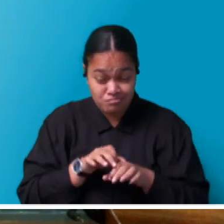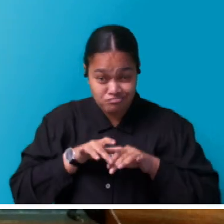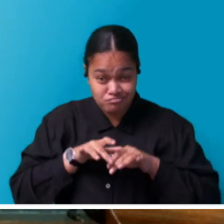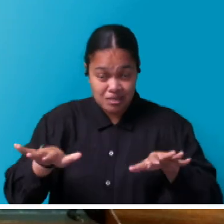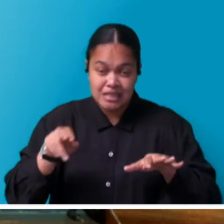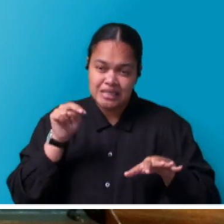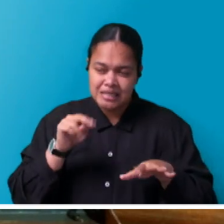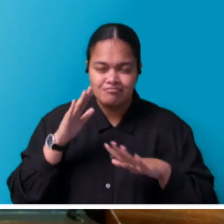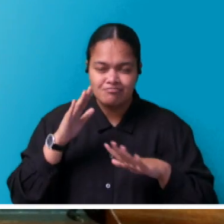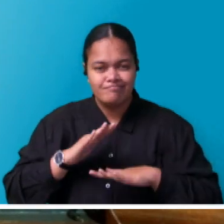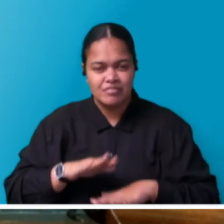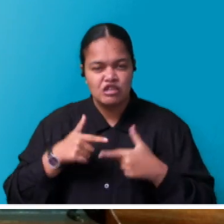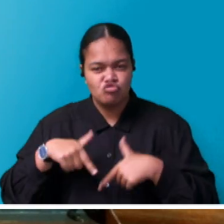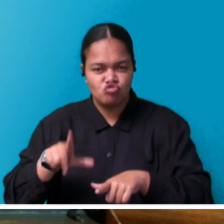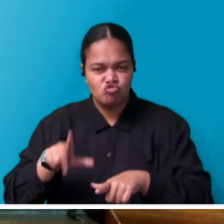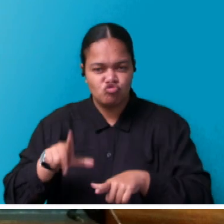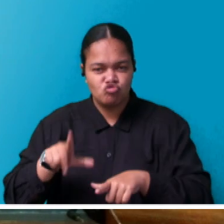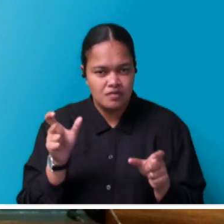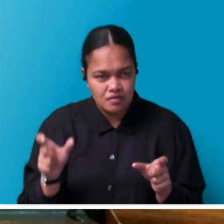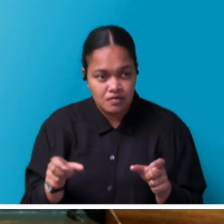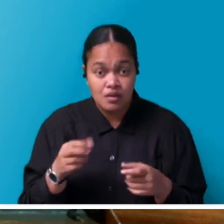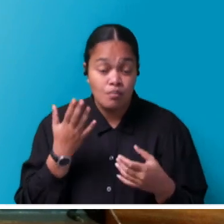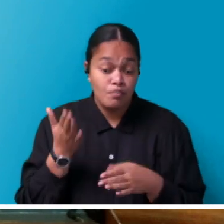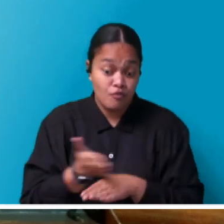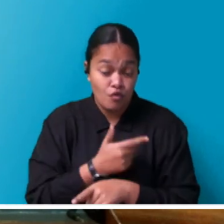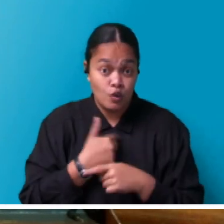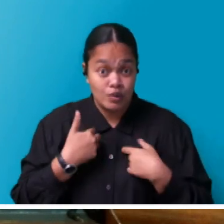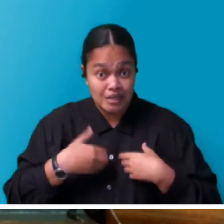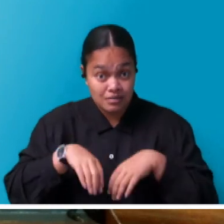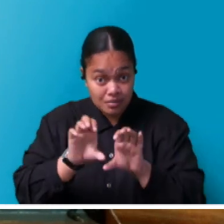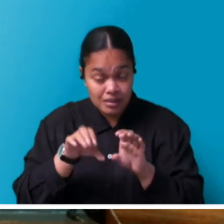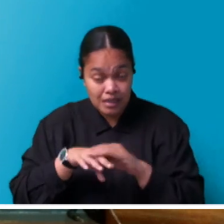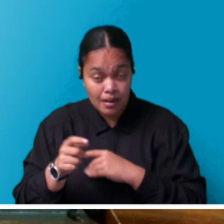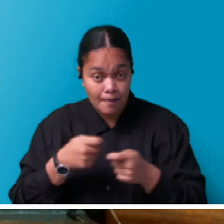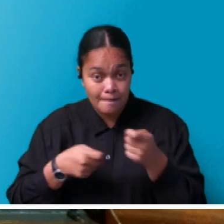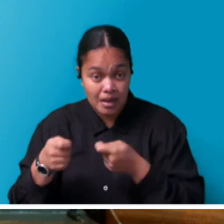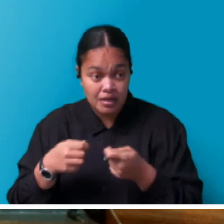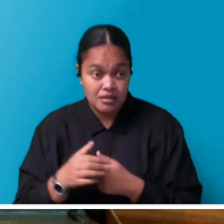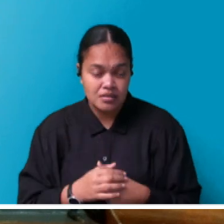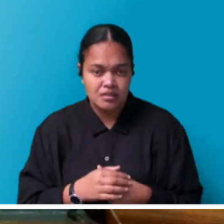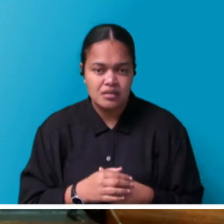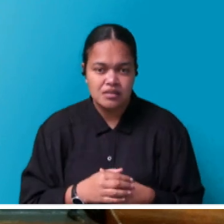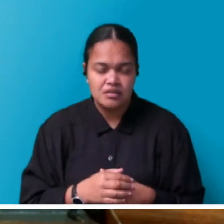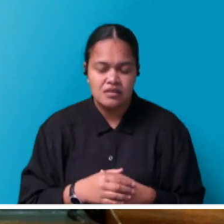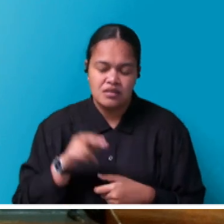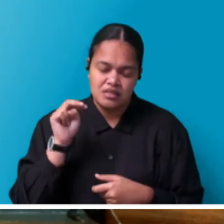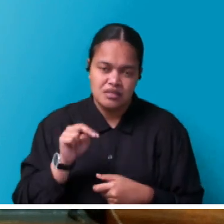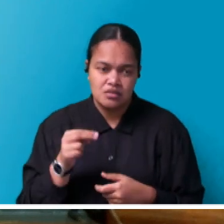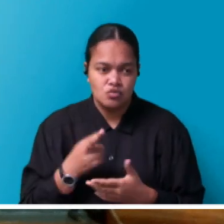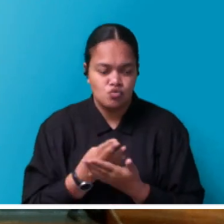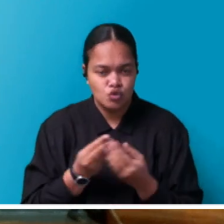travel. Before we can invest in any significant marketing, the issue of air connectivity needs to be resolved.